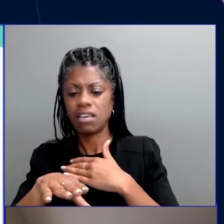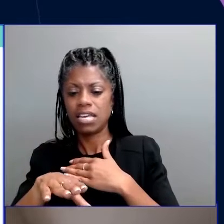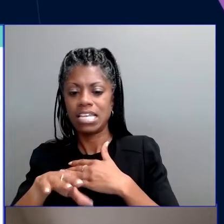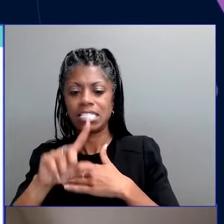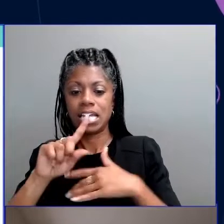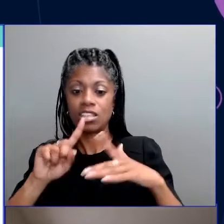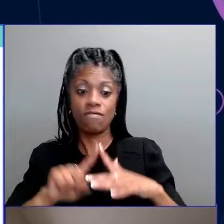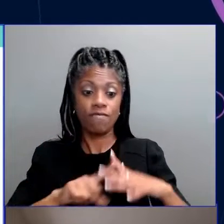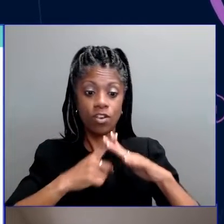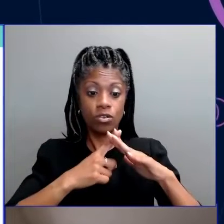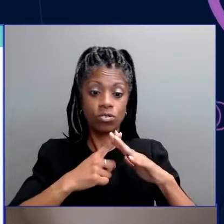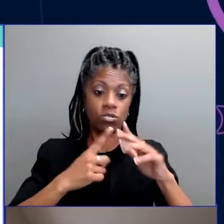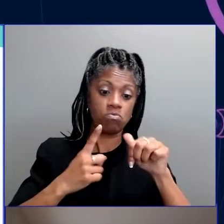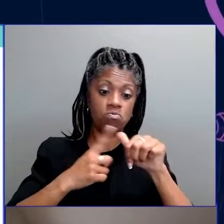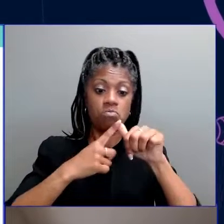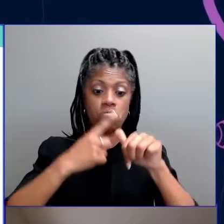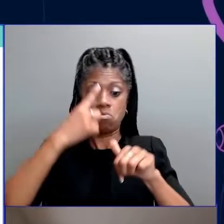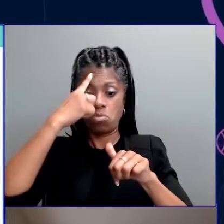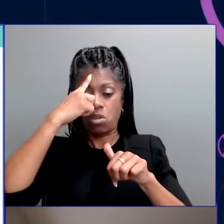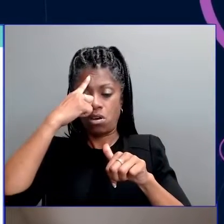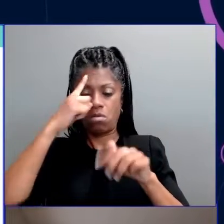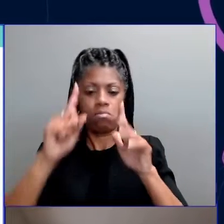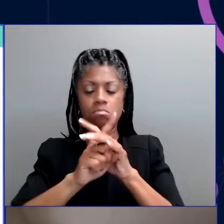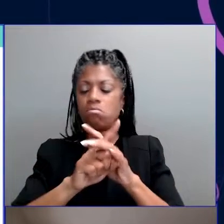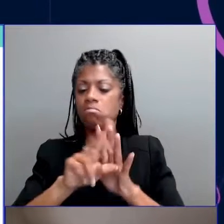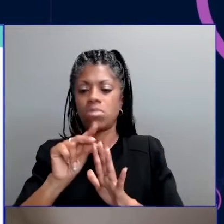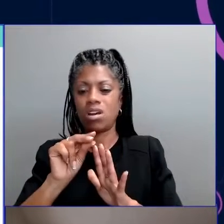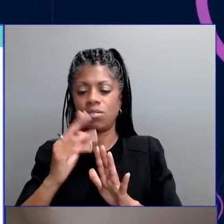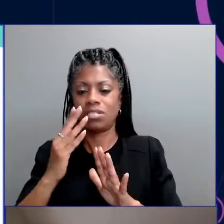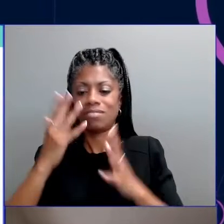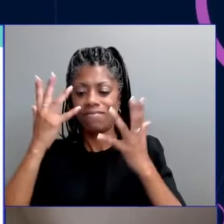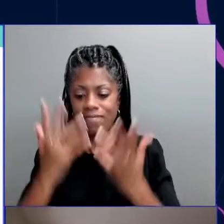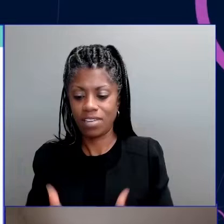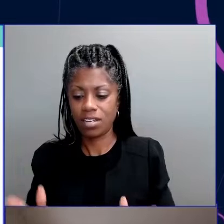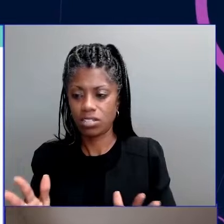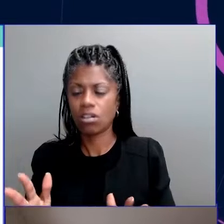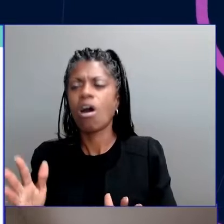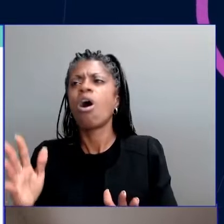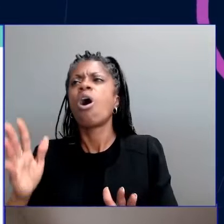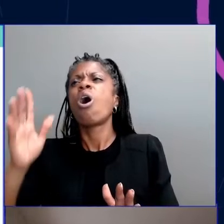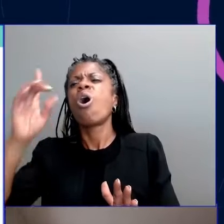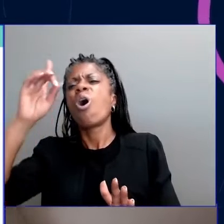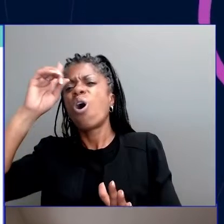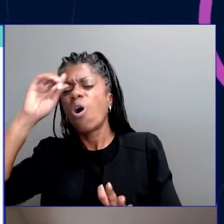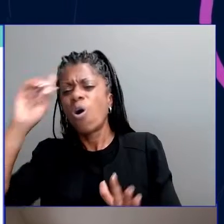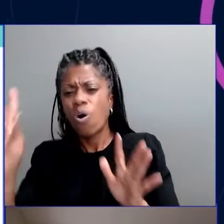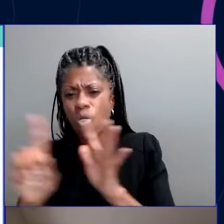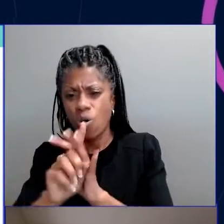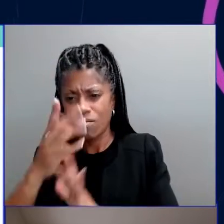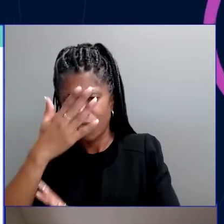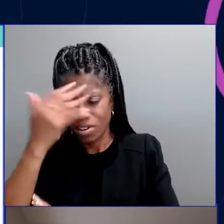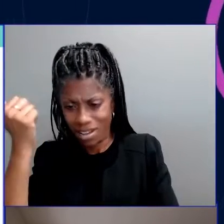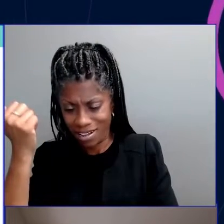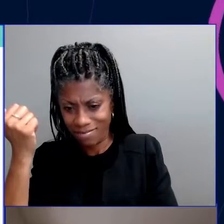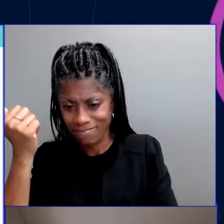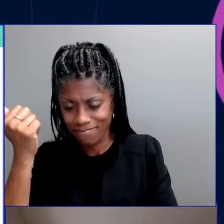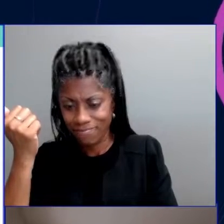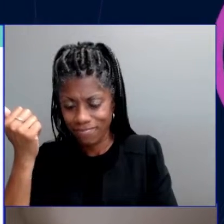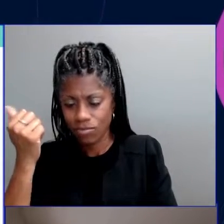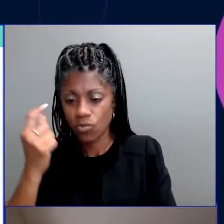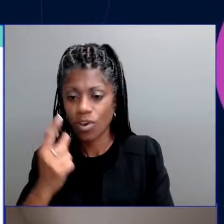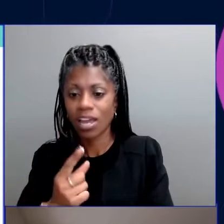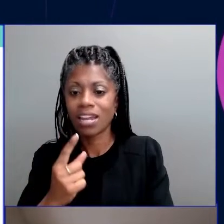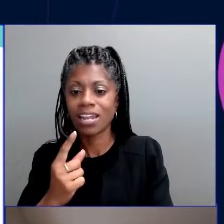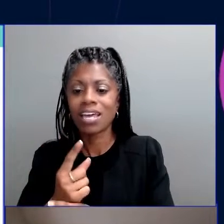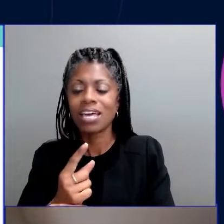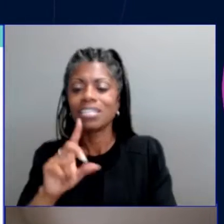near the top. The truth is, for many of us, access is not a priority until we have become disabled by